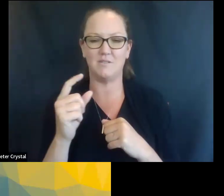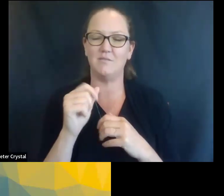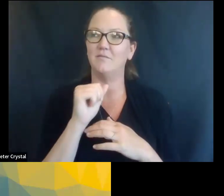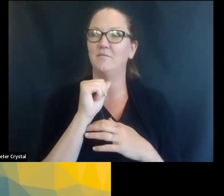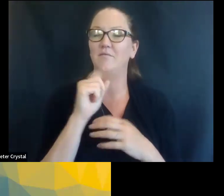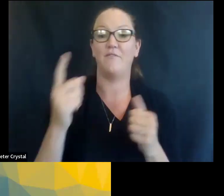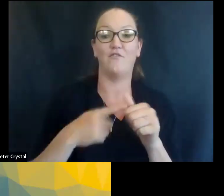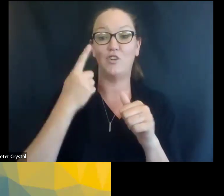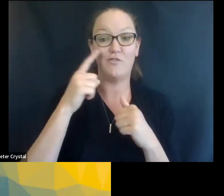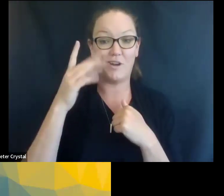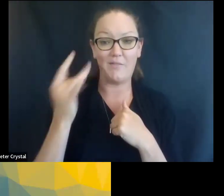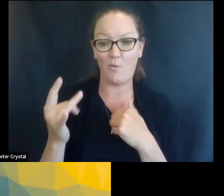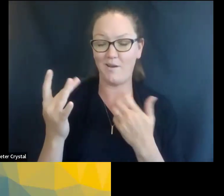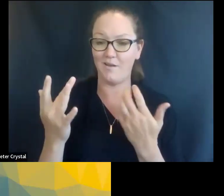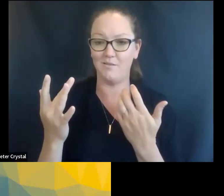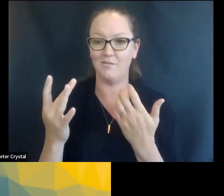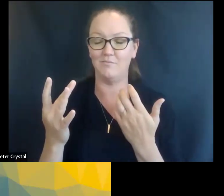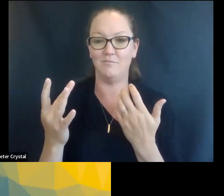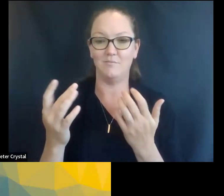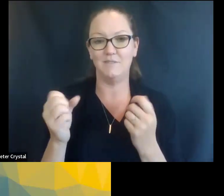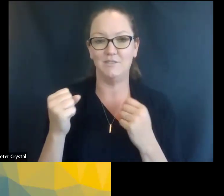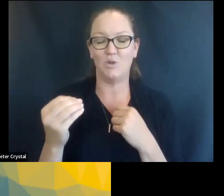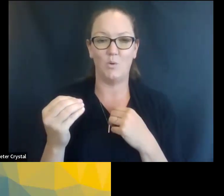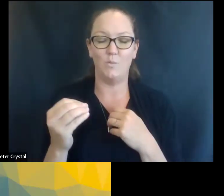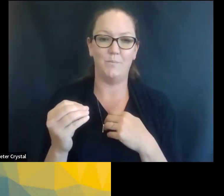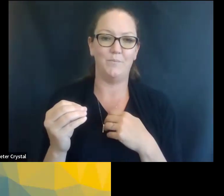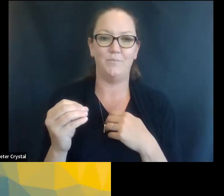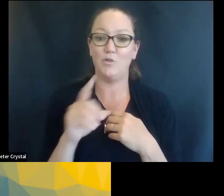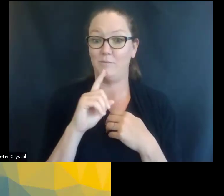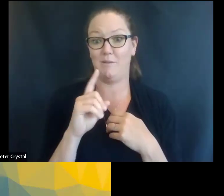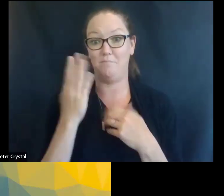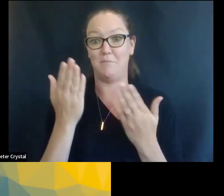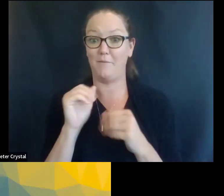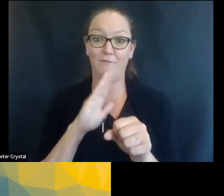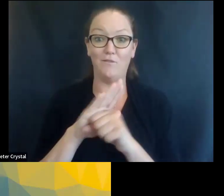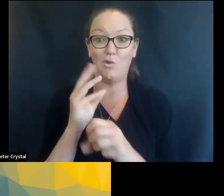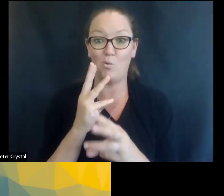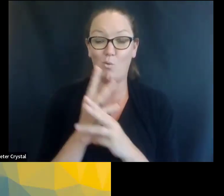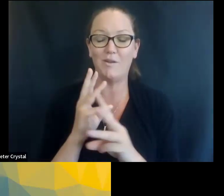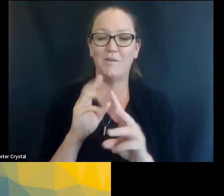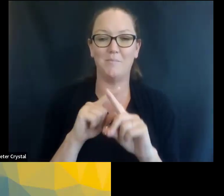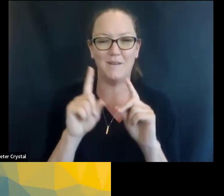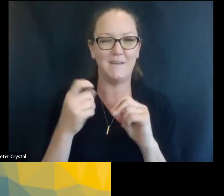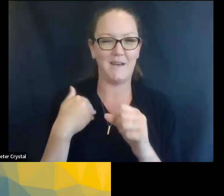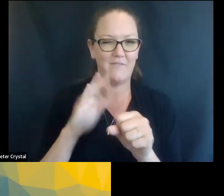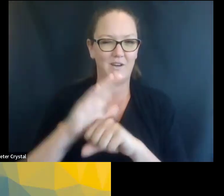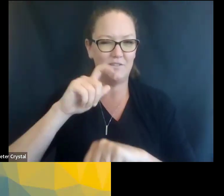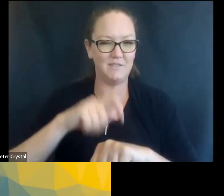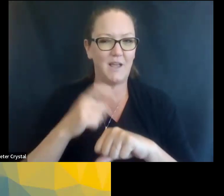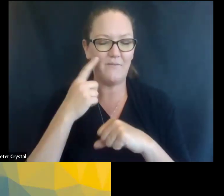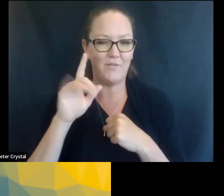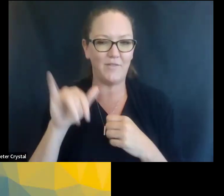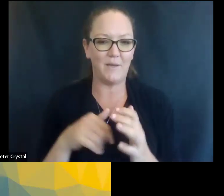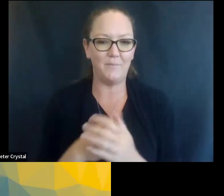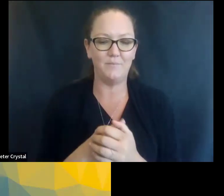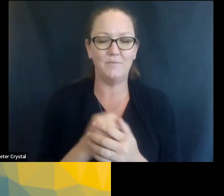So there's some time kind of built in to make sure that everyone can get on board. Got it. Great. Well, the team is letting me